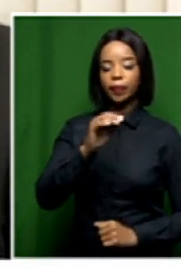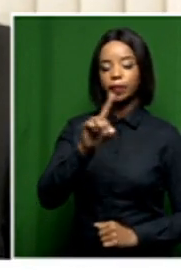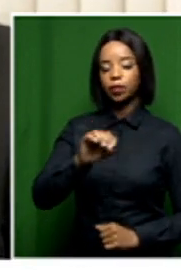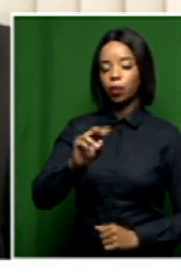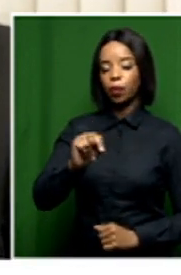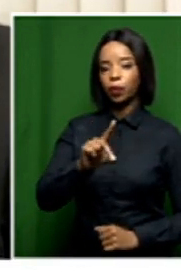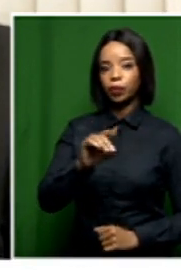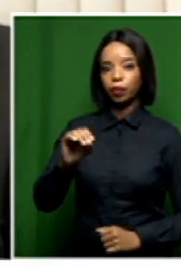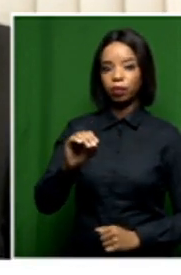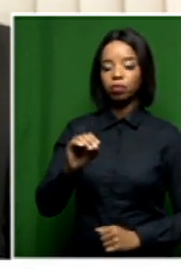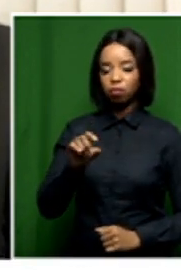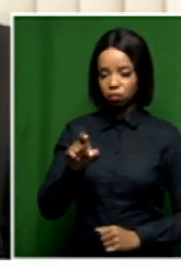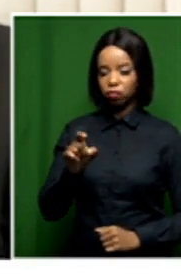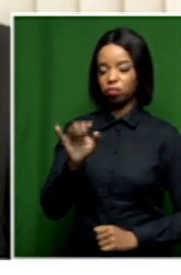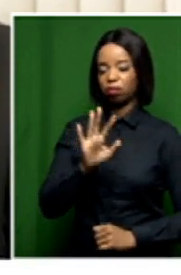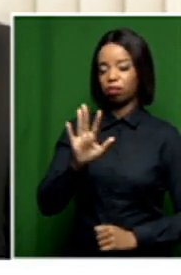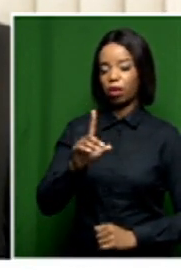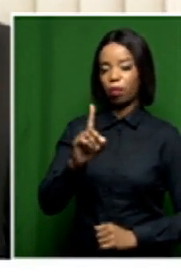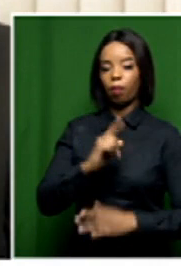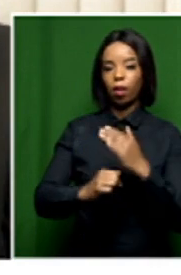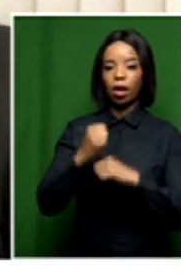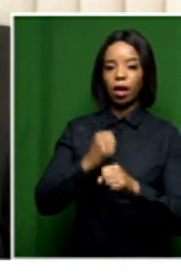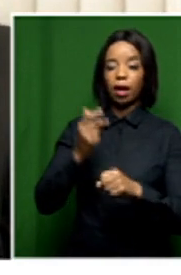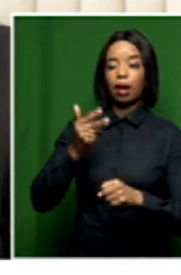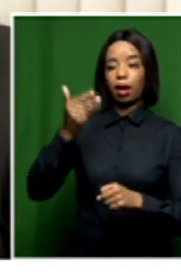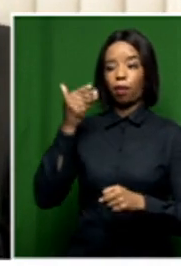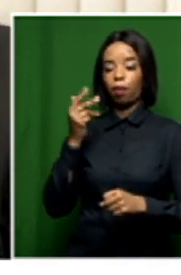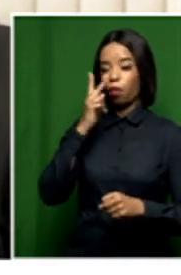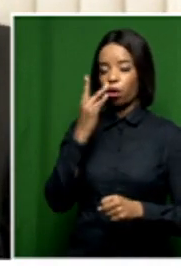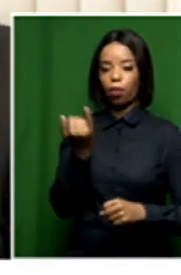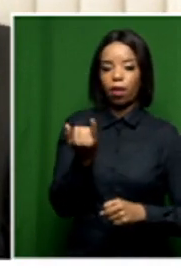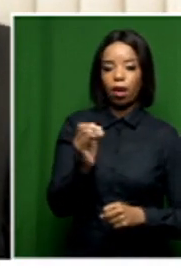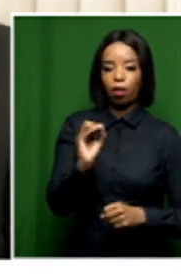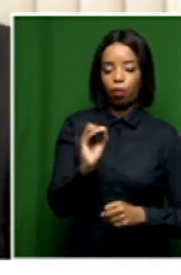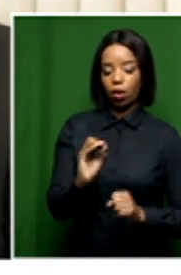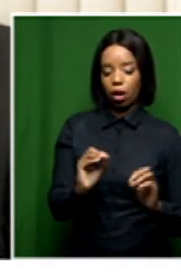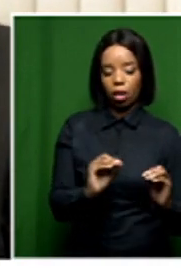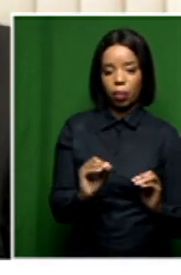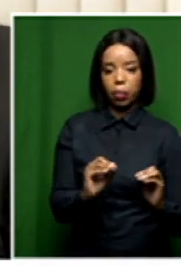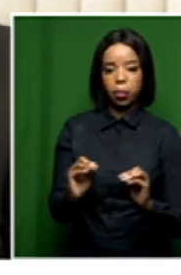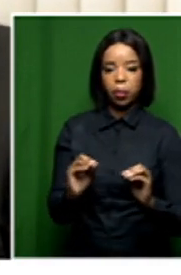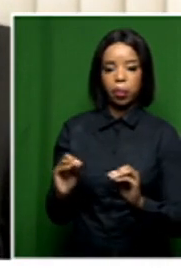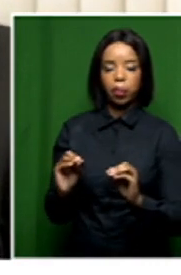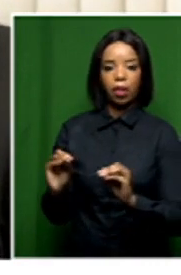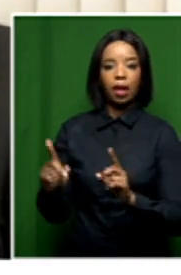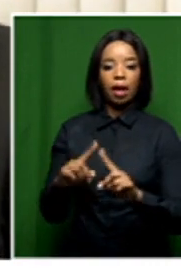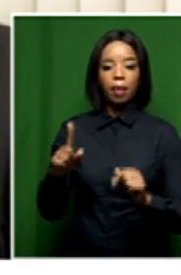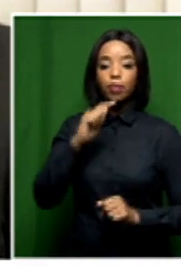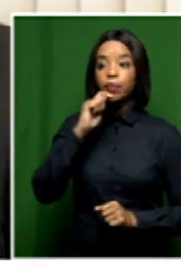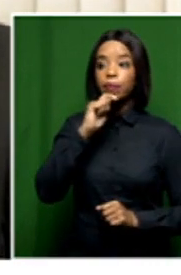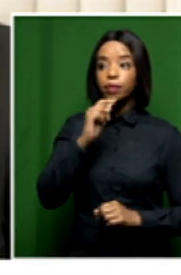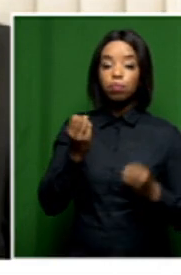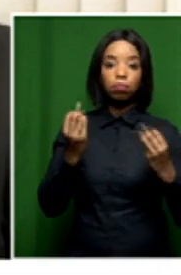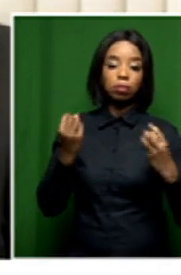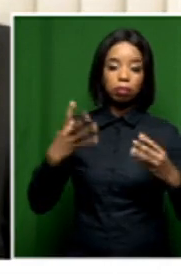that go back to about a year ago, it seems that there was a dragging of processes without much really